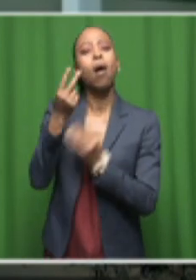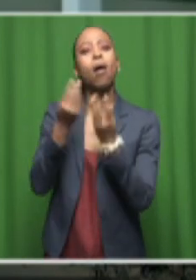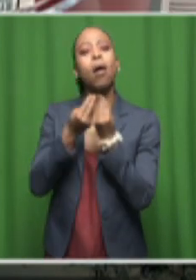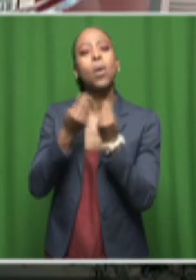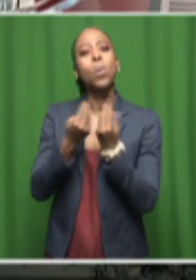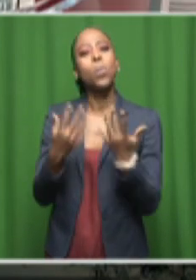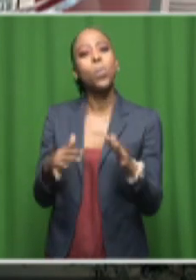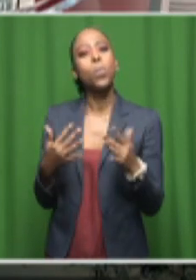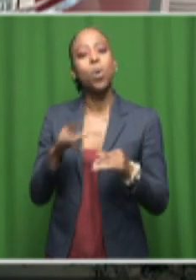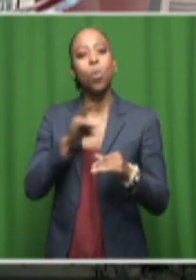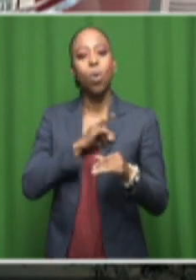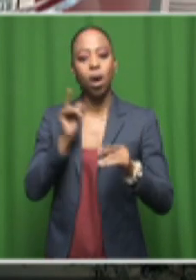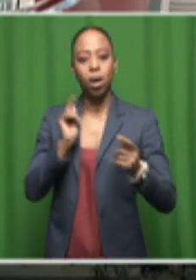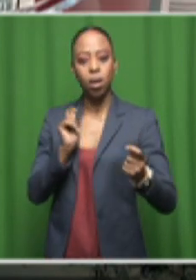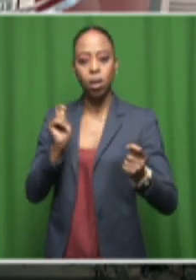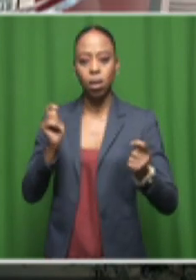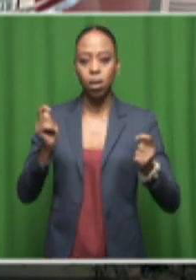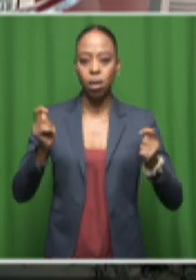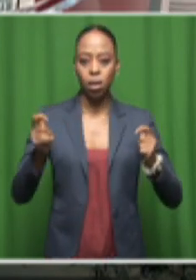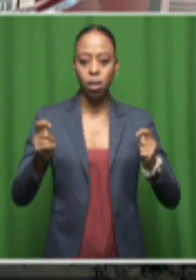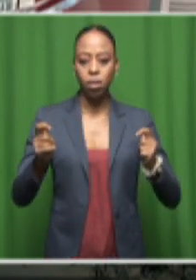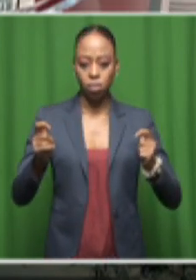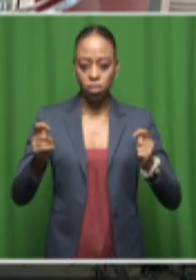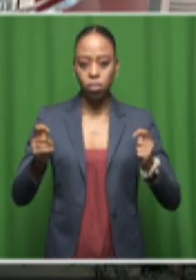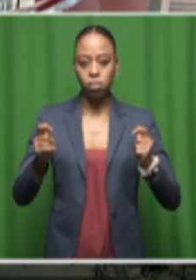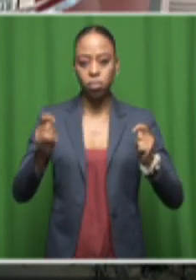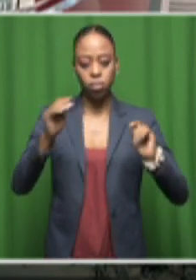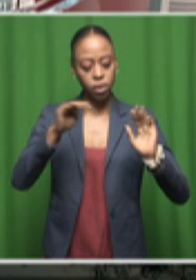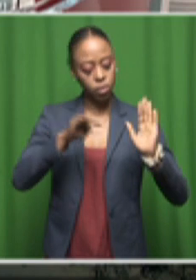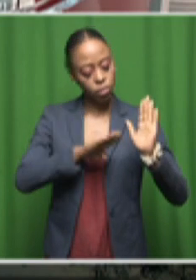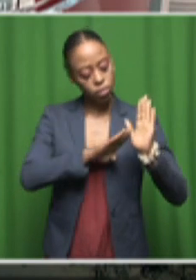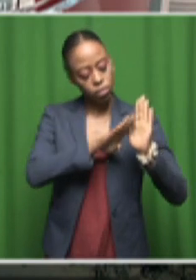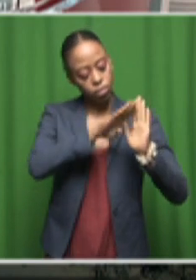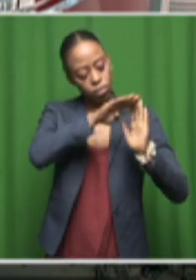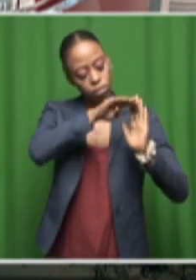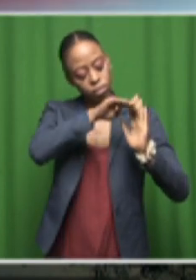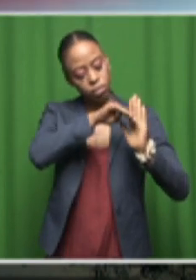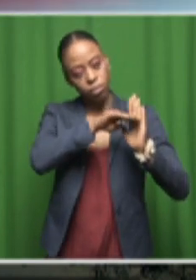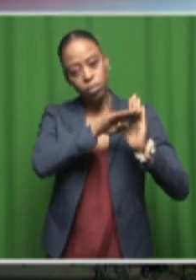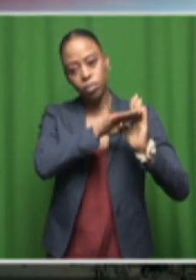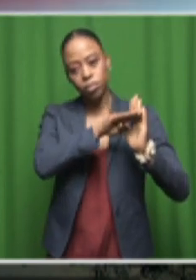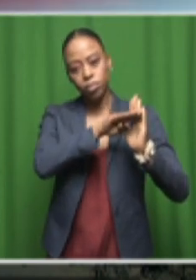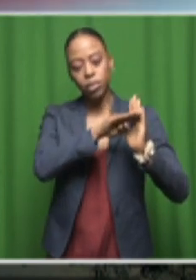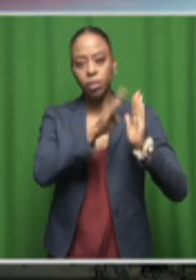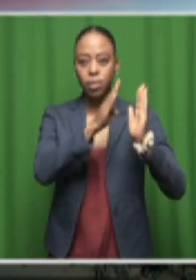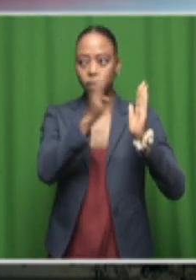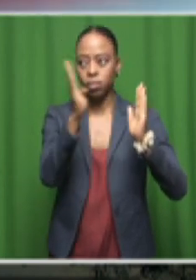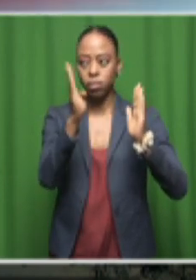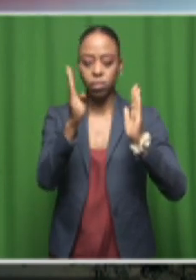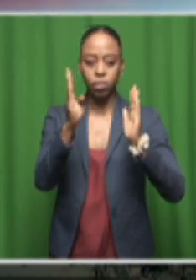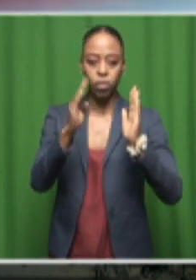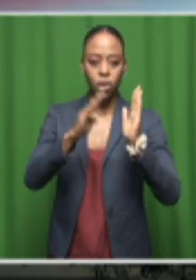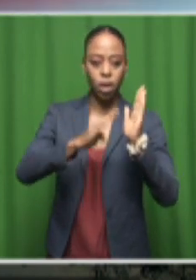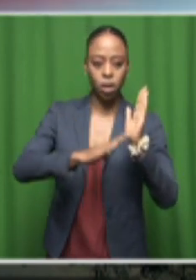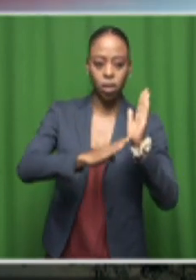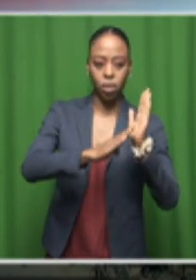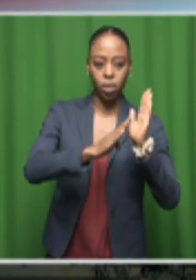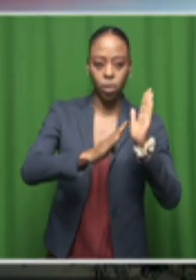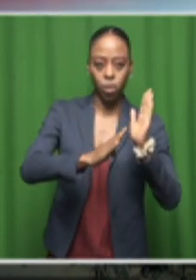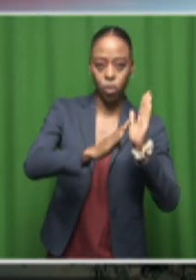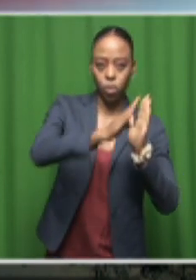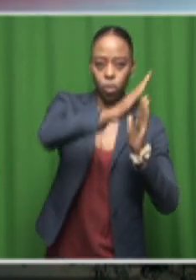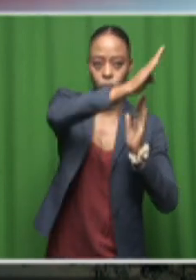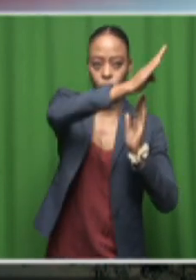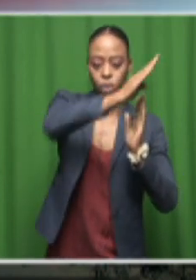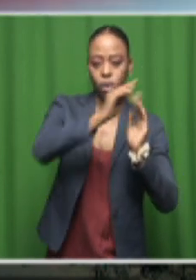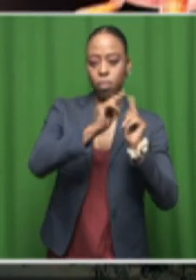we see a shift of the curve, what we call the epidemiological curve, to the right, meaning that we have many people who